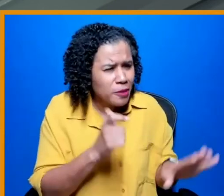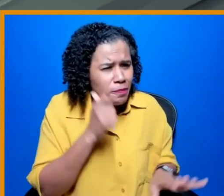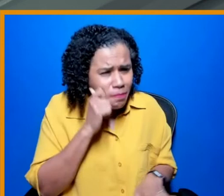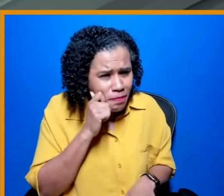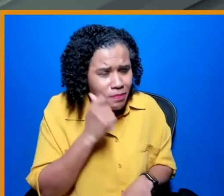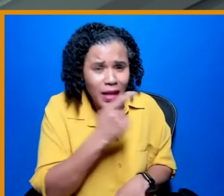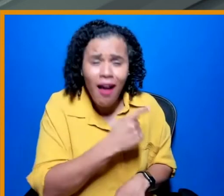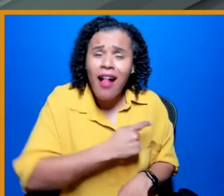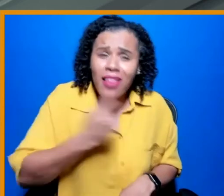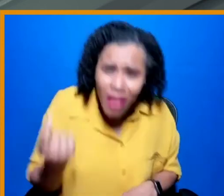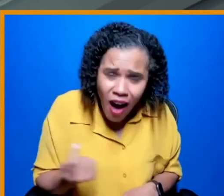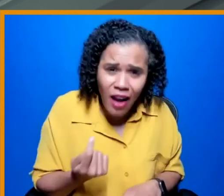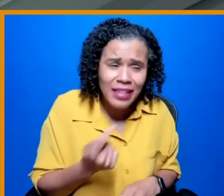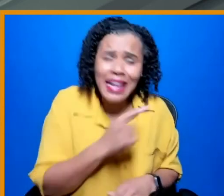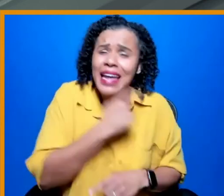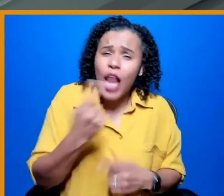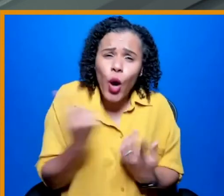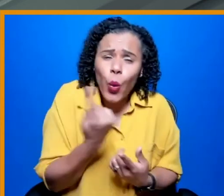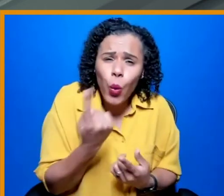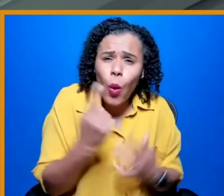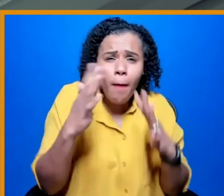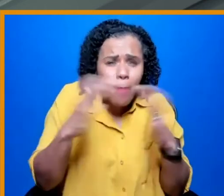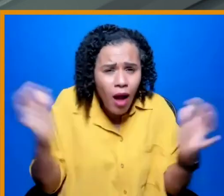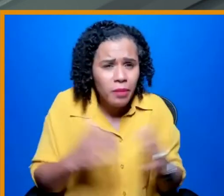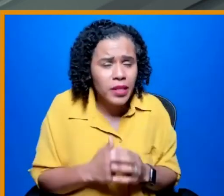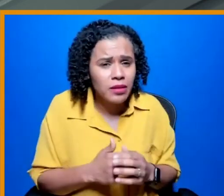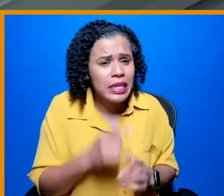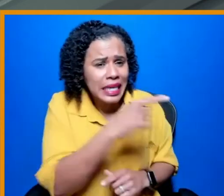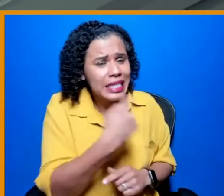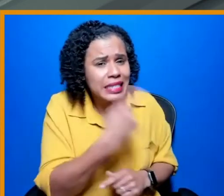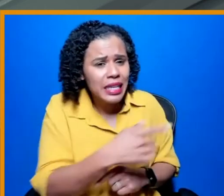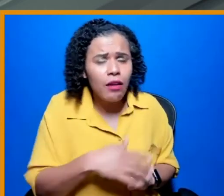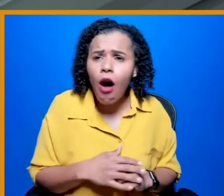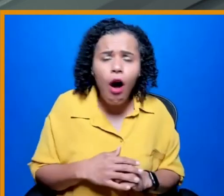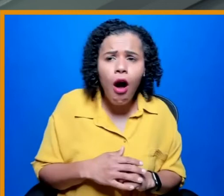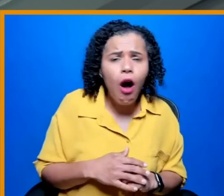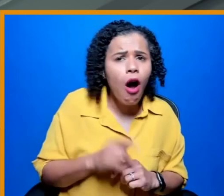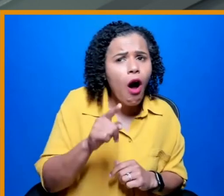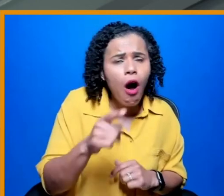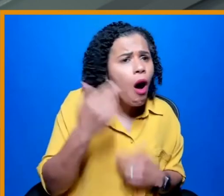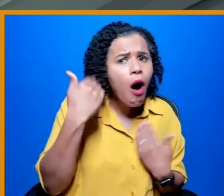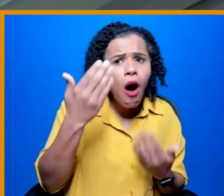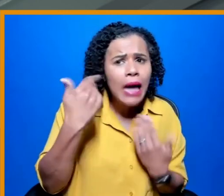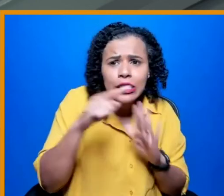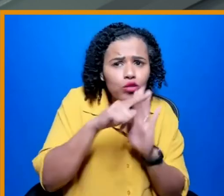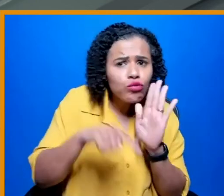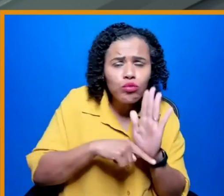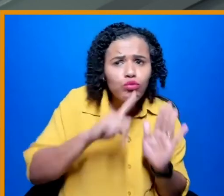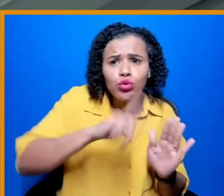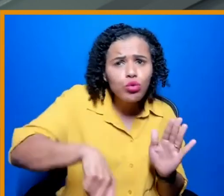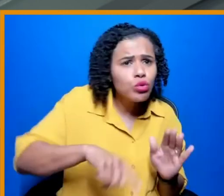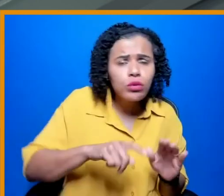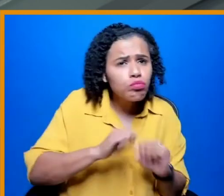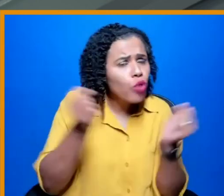it to Parliament, even claiming at one point that he wasn't aware the rules were being broken. This